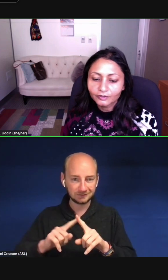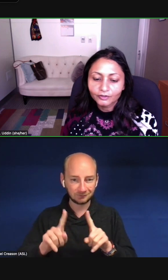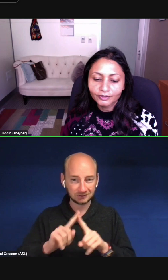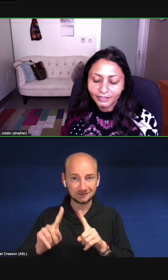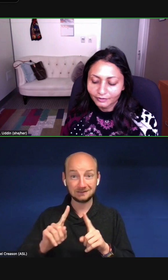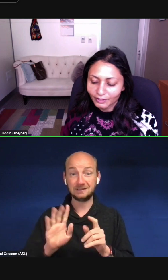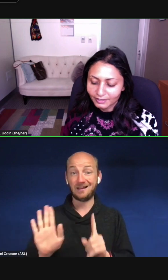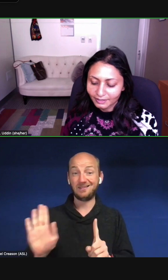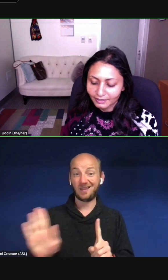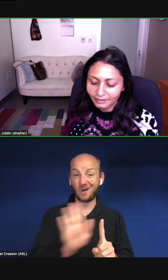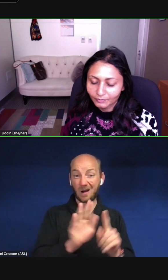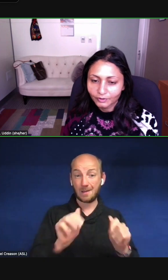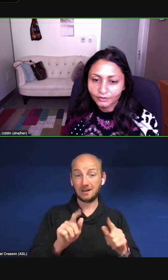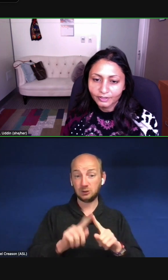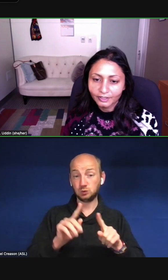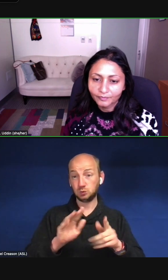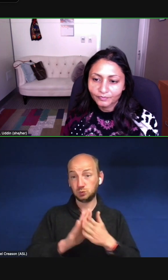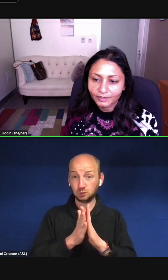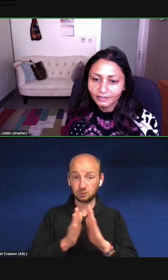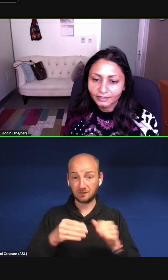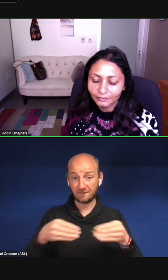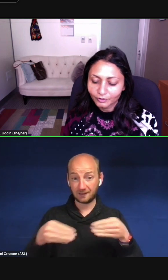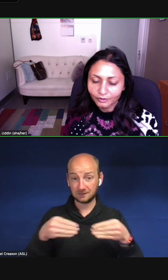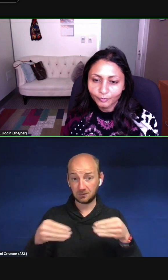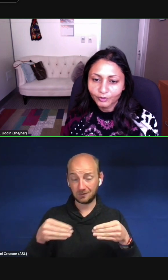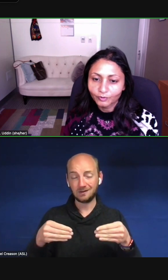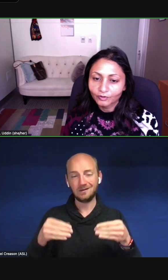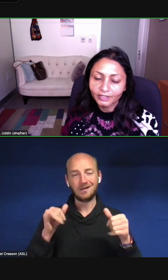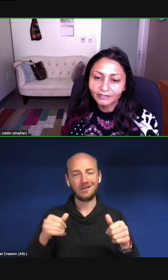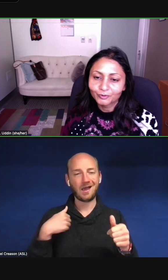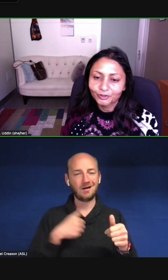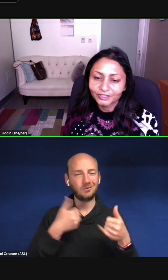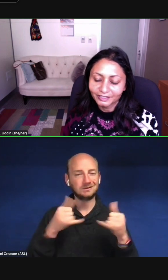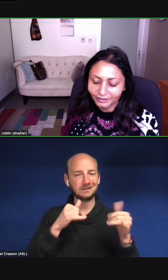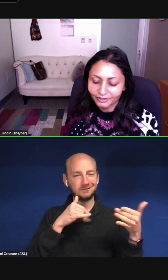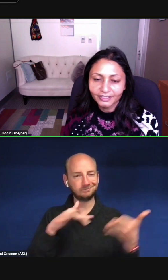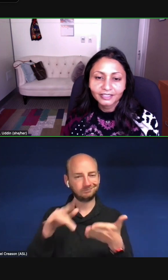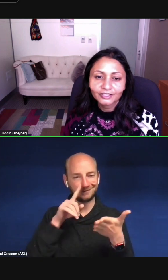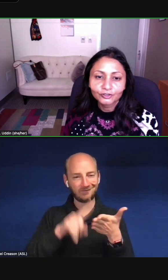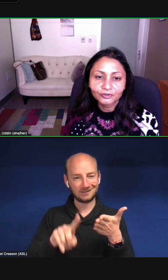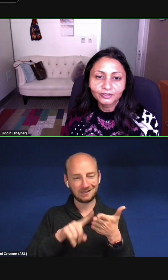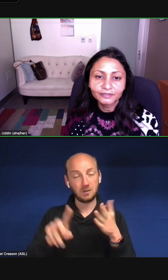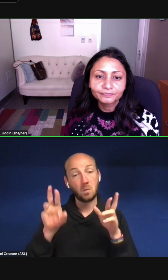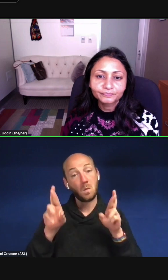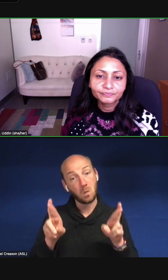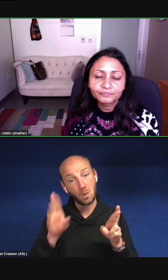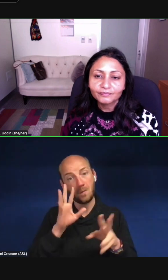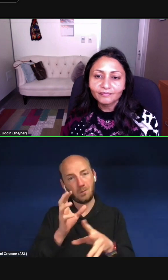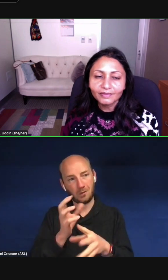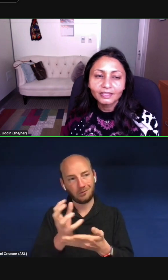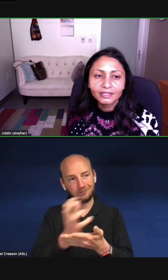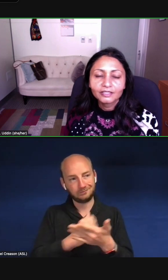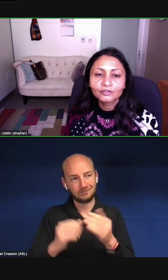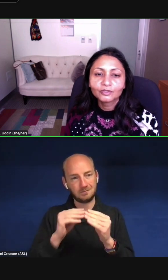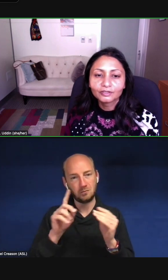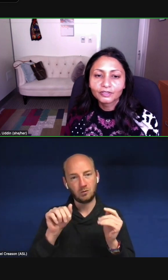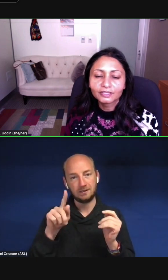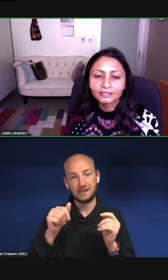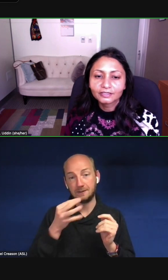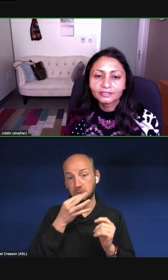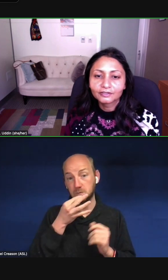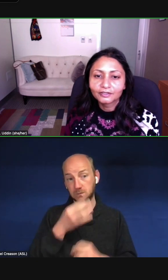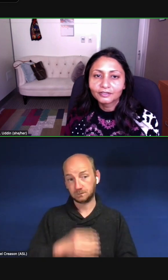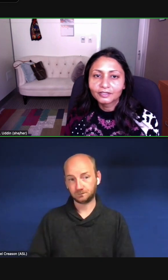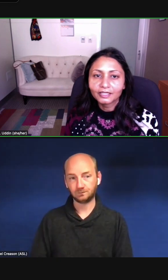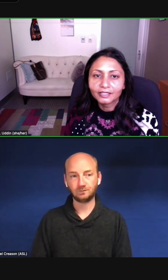that we're currently investigating, and we're hoping we'll have more data on shortly. So all of